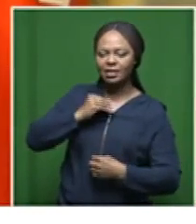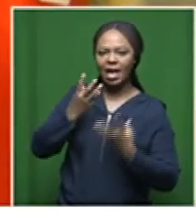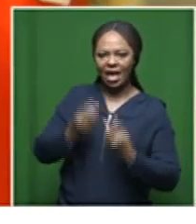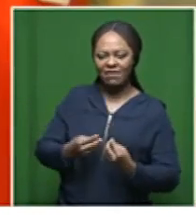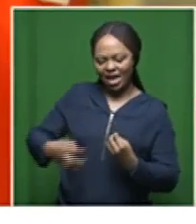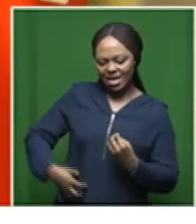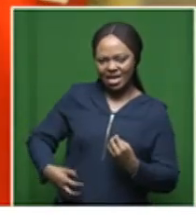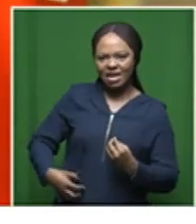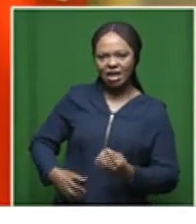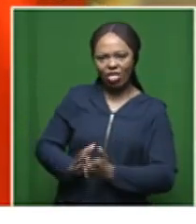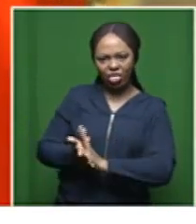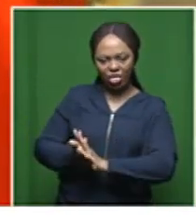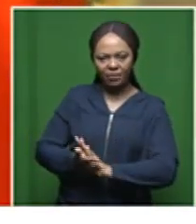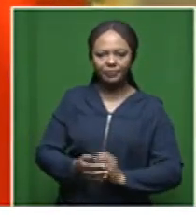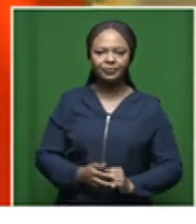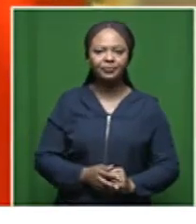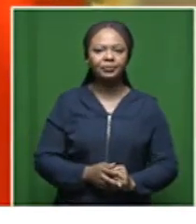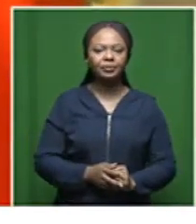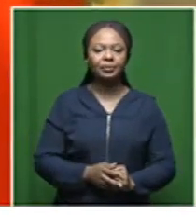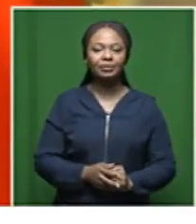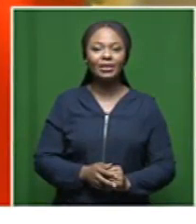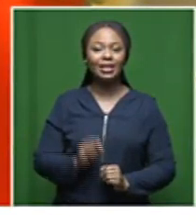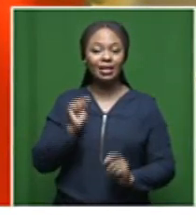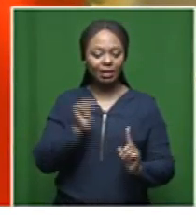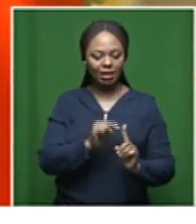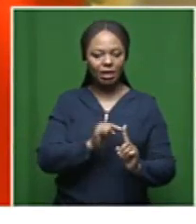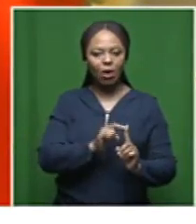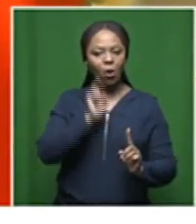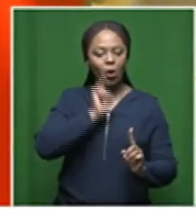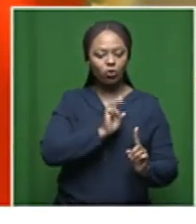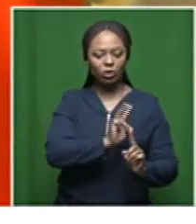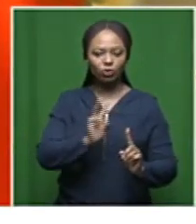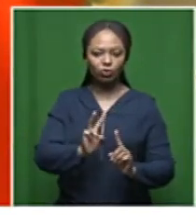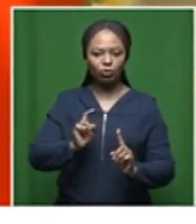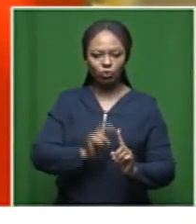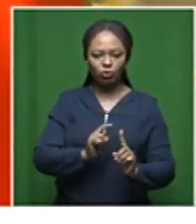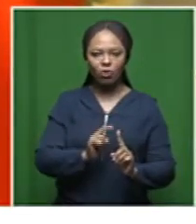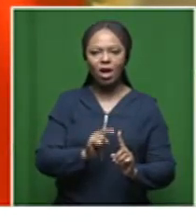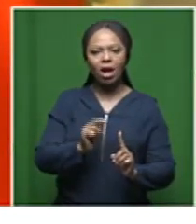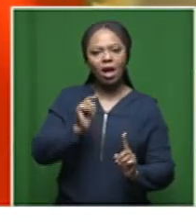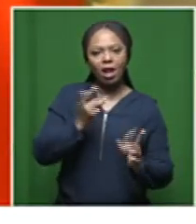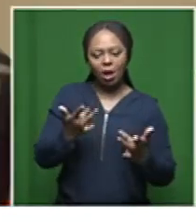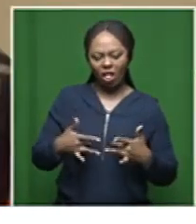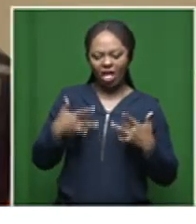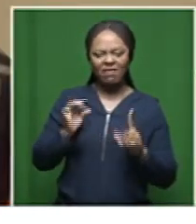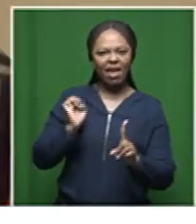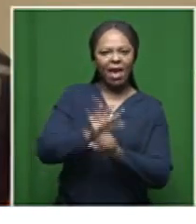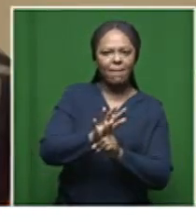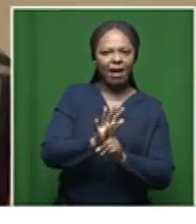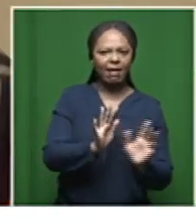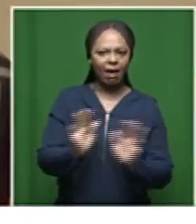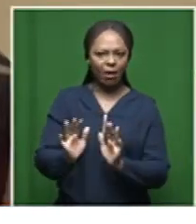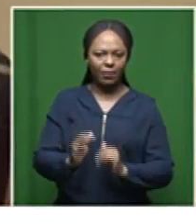failure. Mpure, then 22 years old, talks to us about the impact of the diagnosis in his life. The impact was